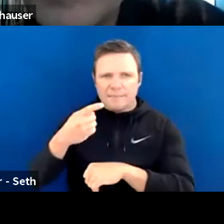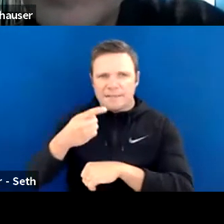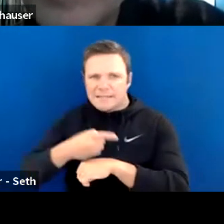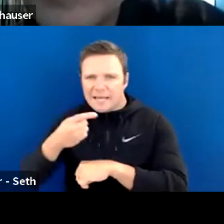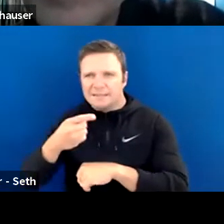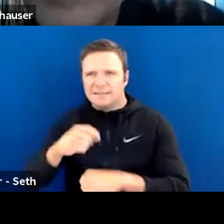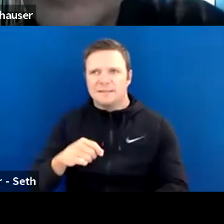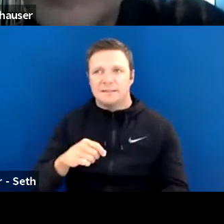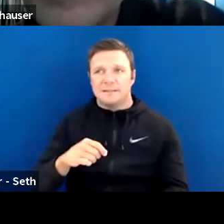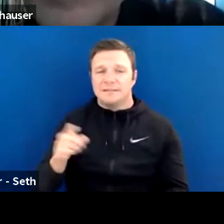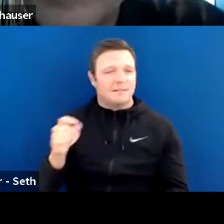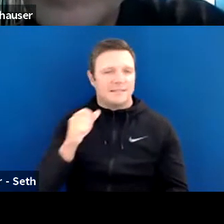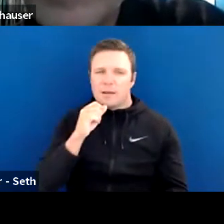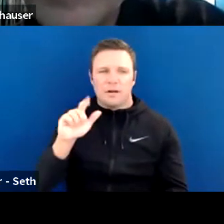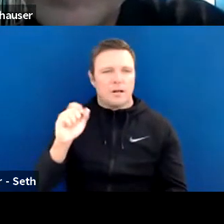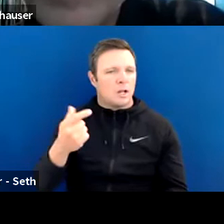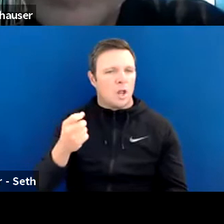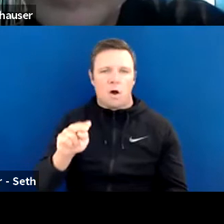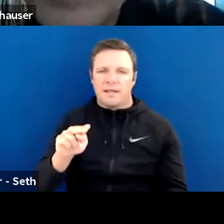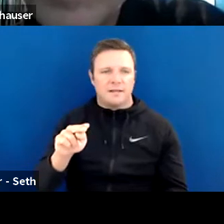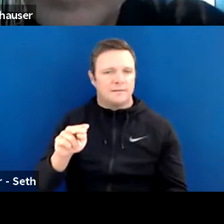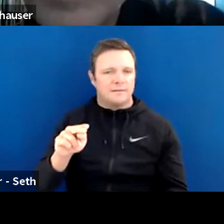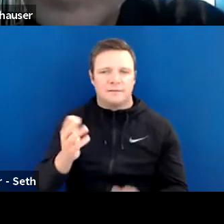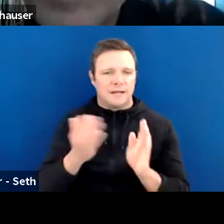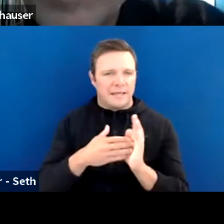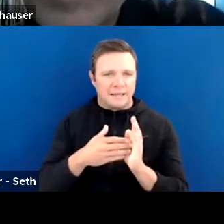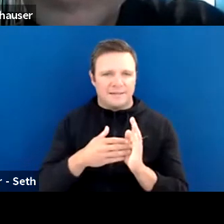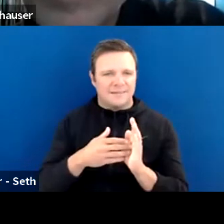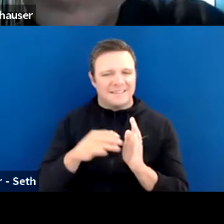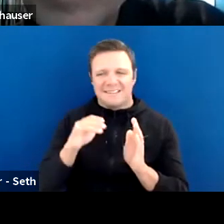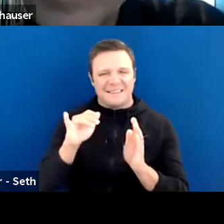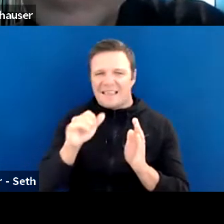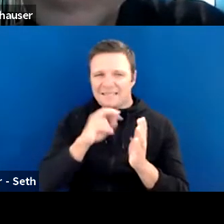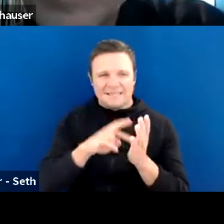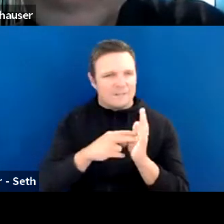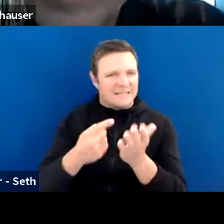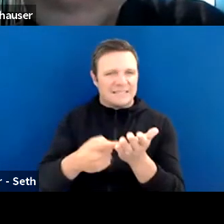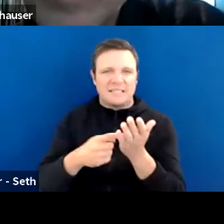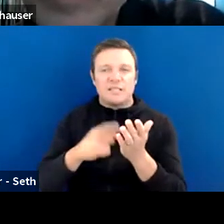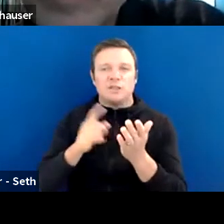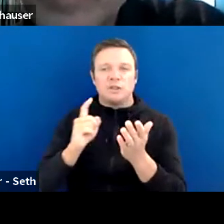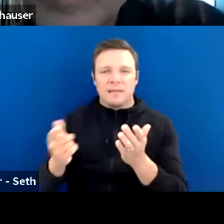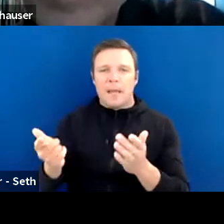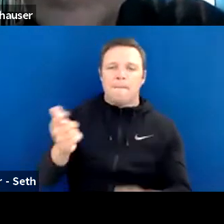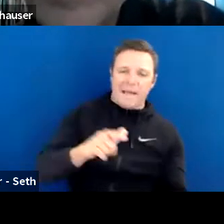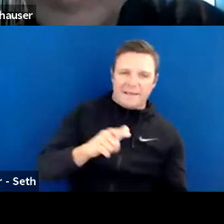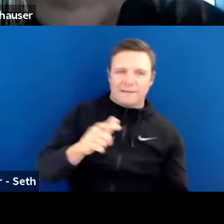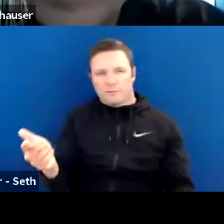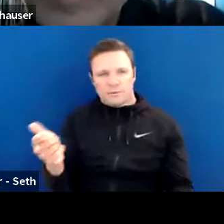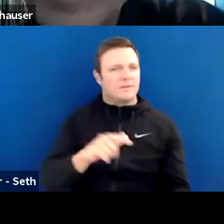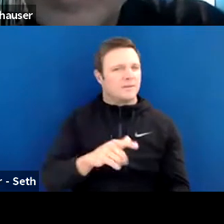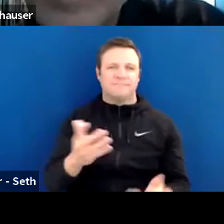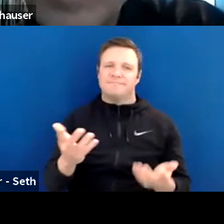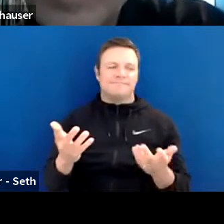and they would just not log back into the discussion. And that's not a discussion, really. That's not a back and forth. So I'm going to,